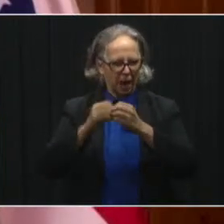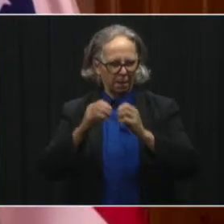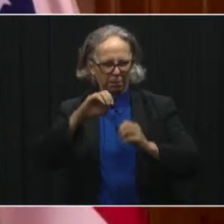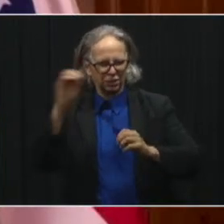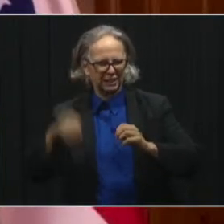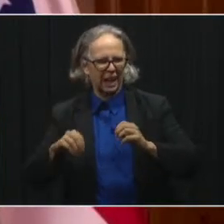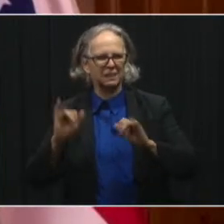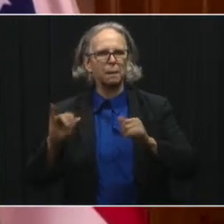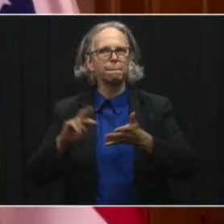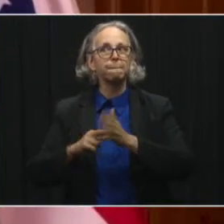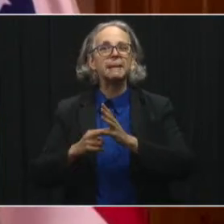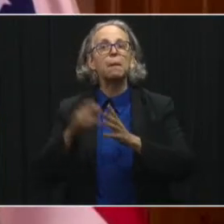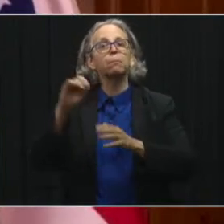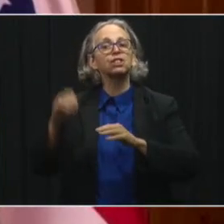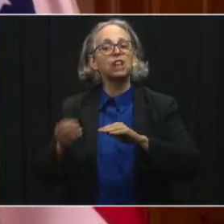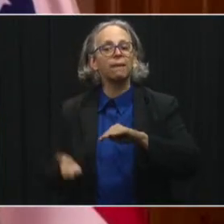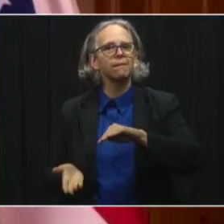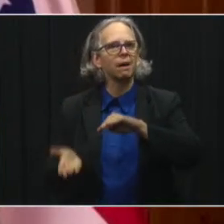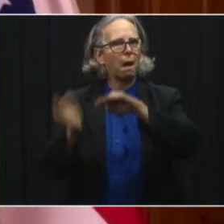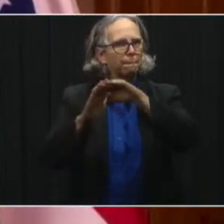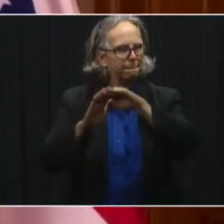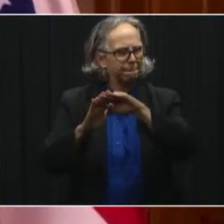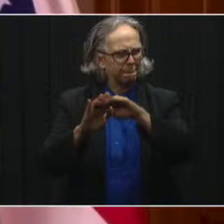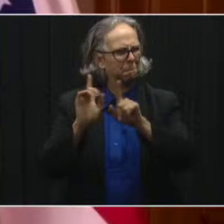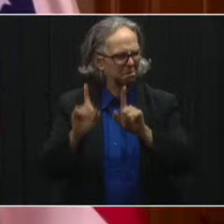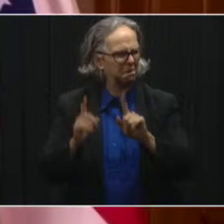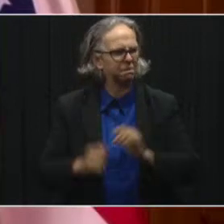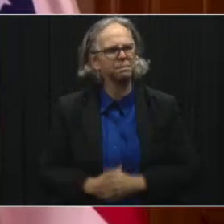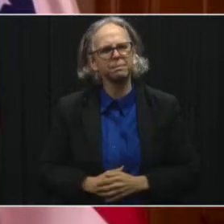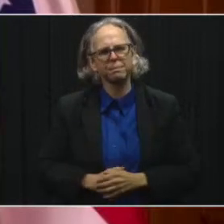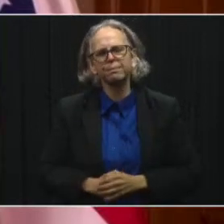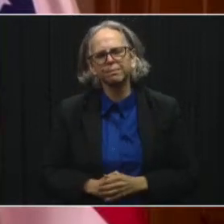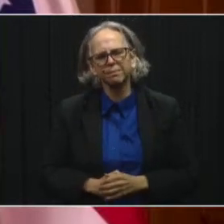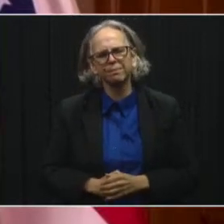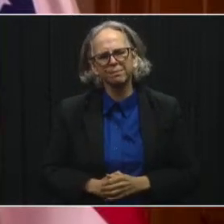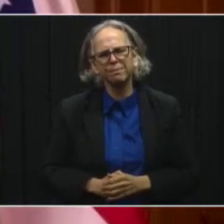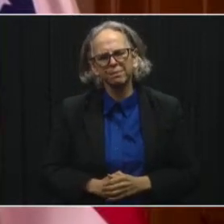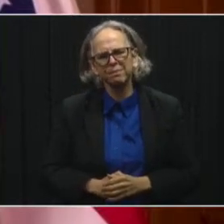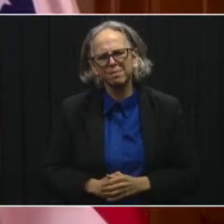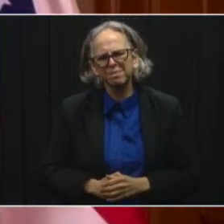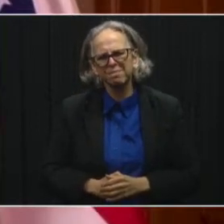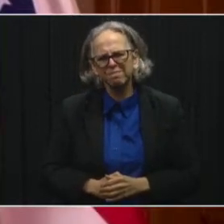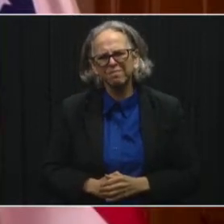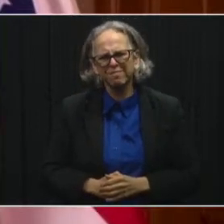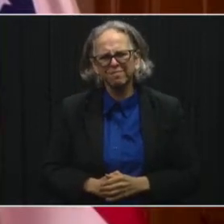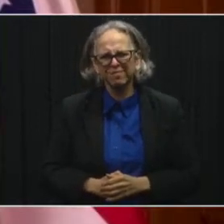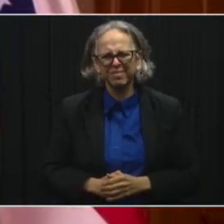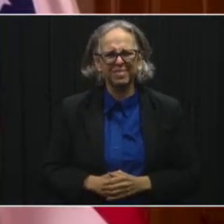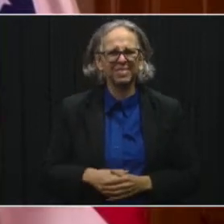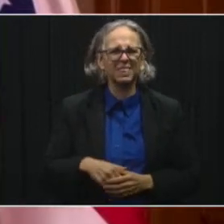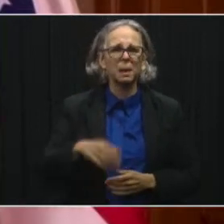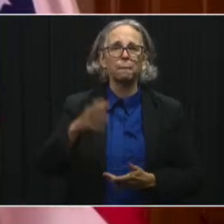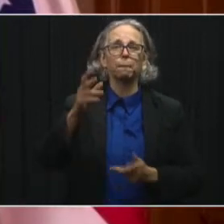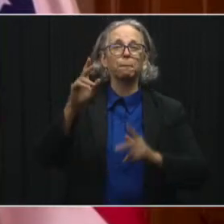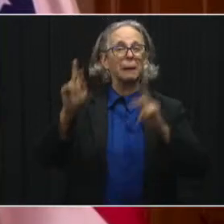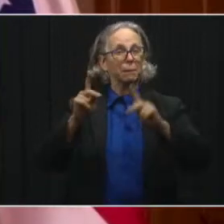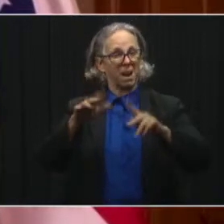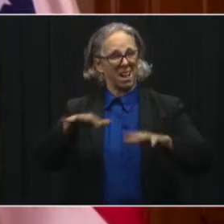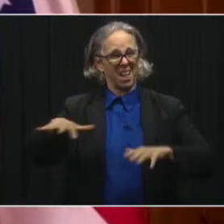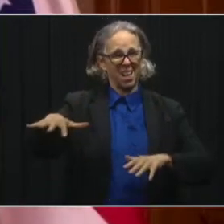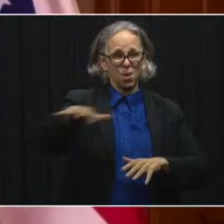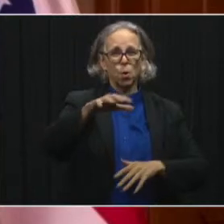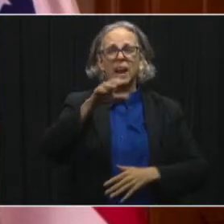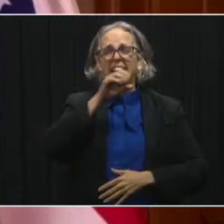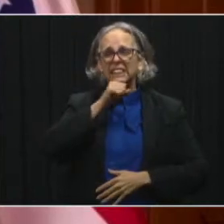Looking at the raw numbers, preliminary data shows 59 Ohioans younger than 50 died of COVID in August of this year. In